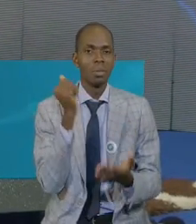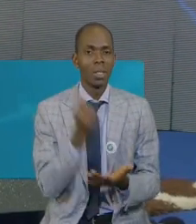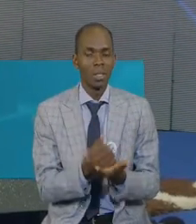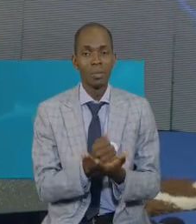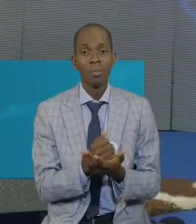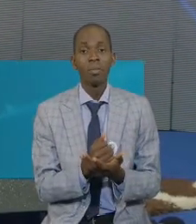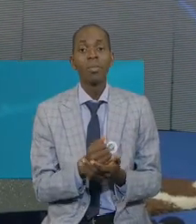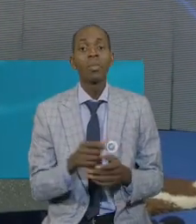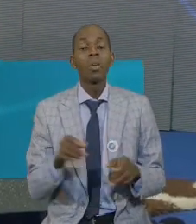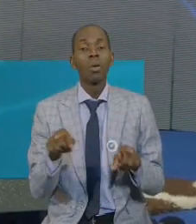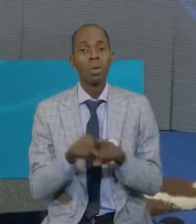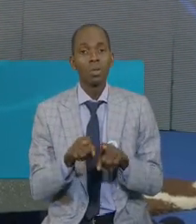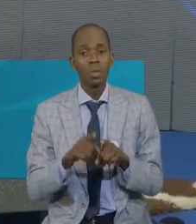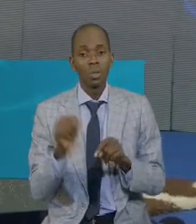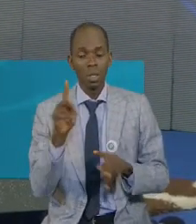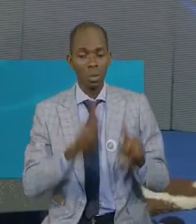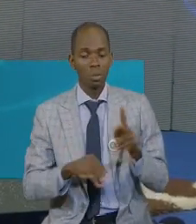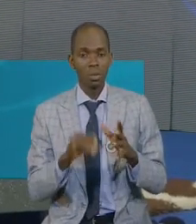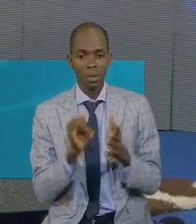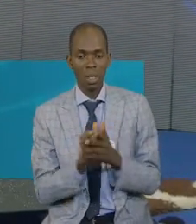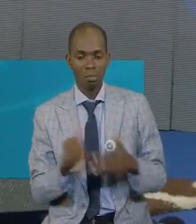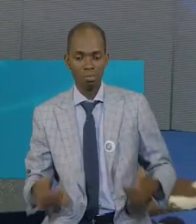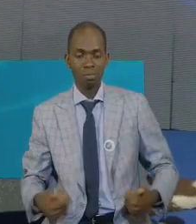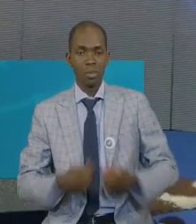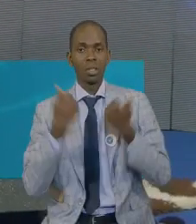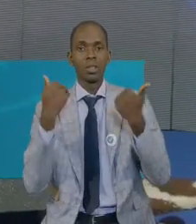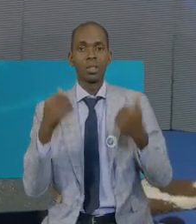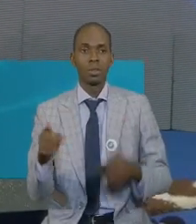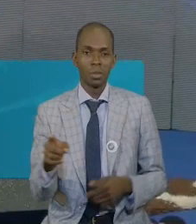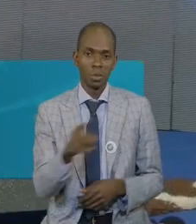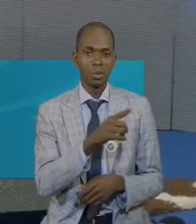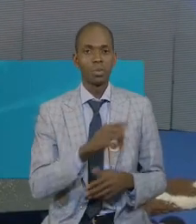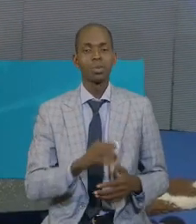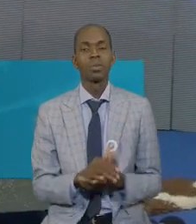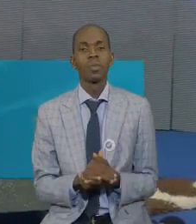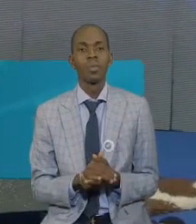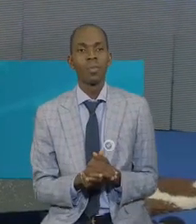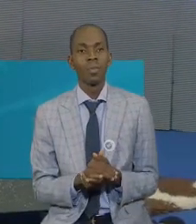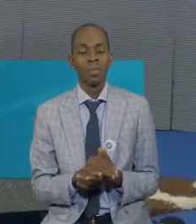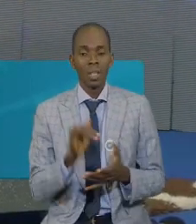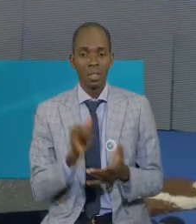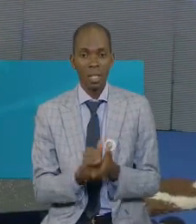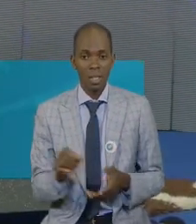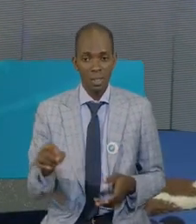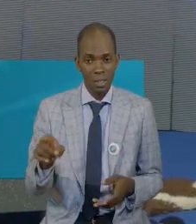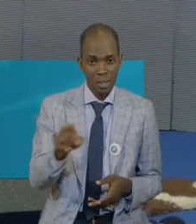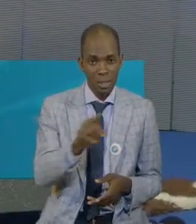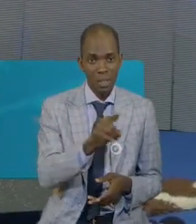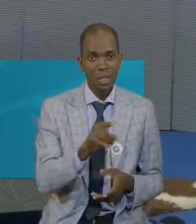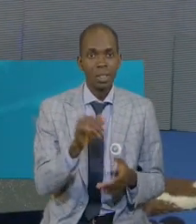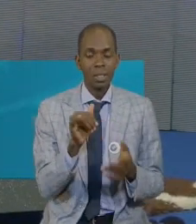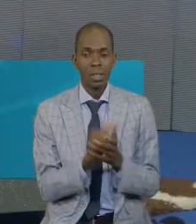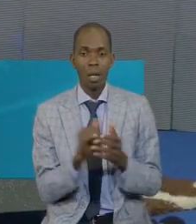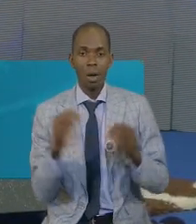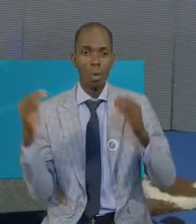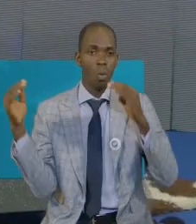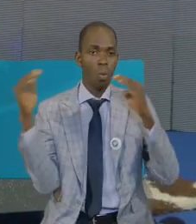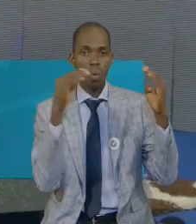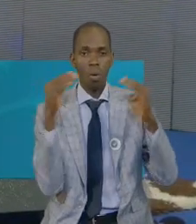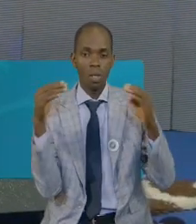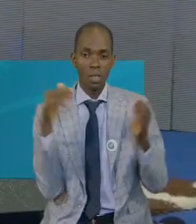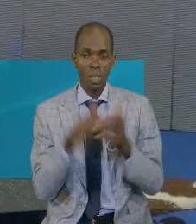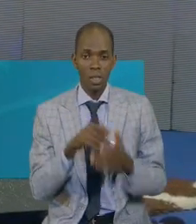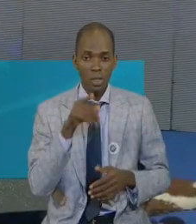them Ed attended Worthy that day that war against thee